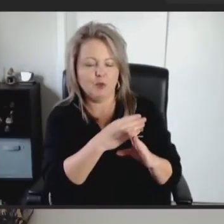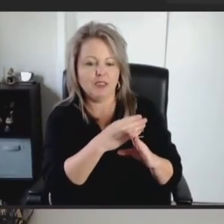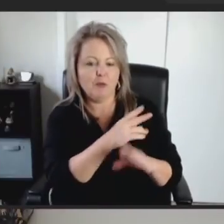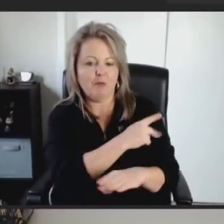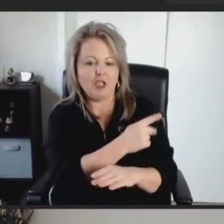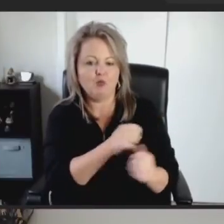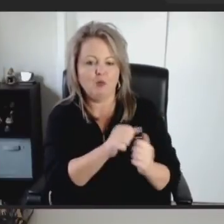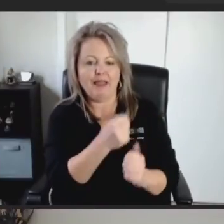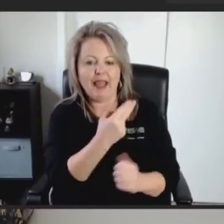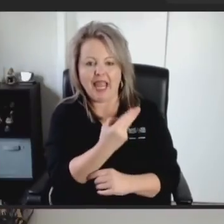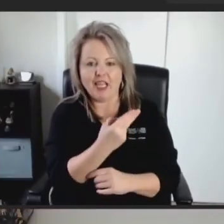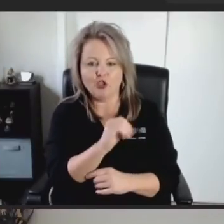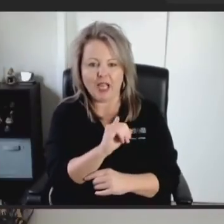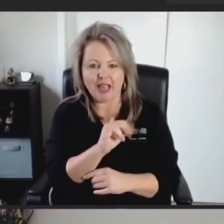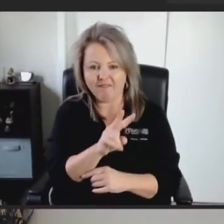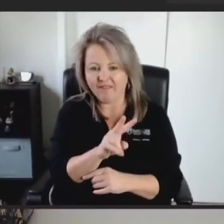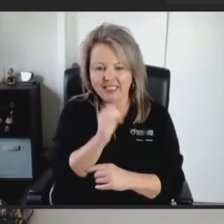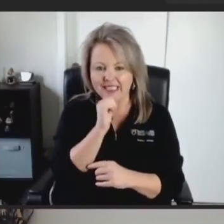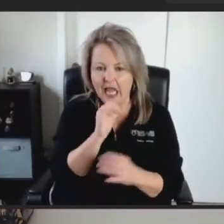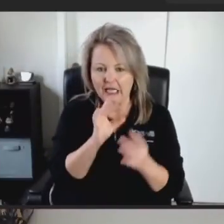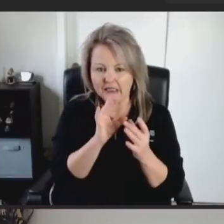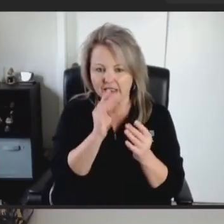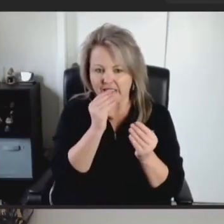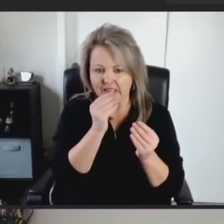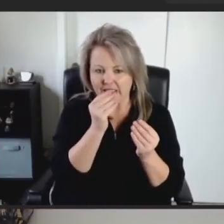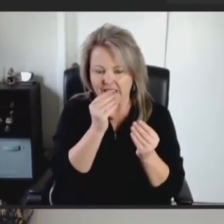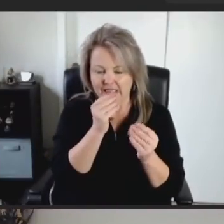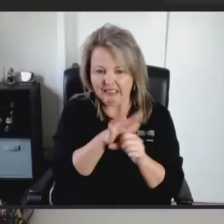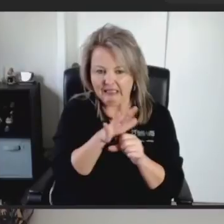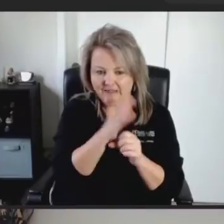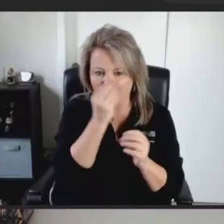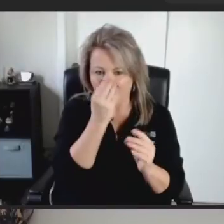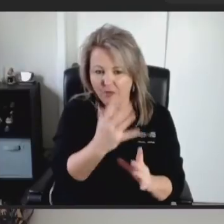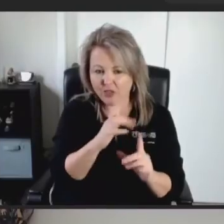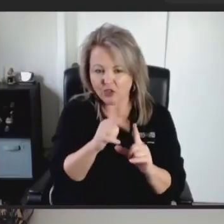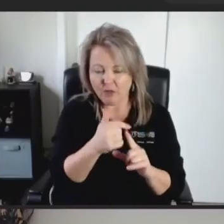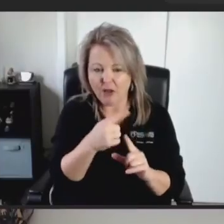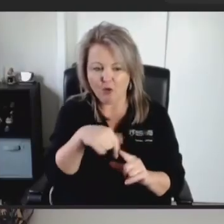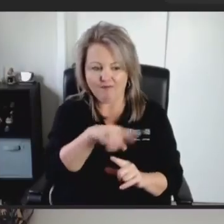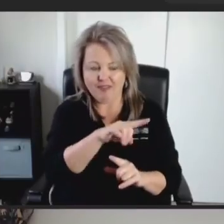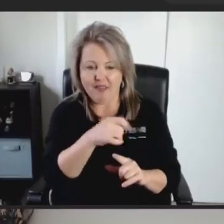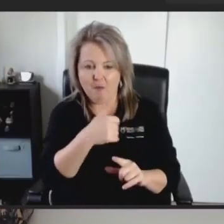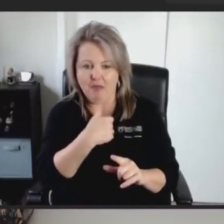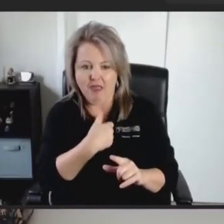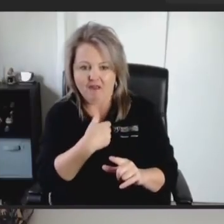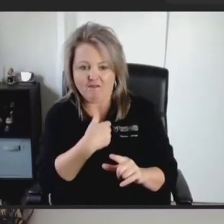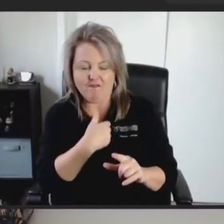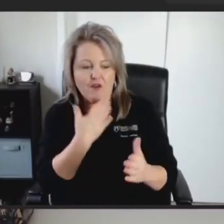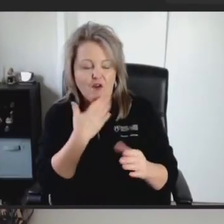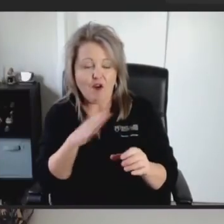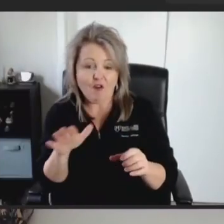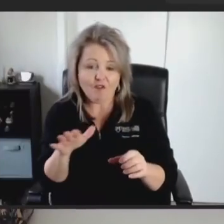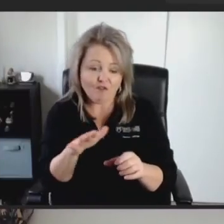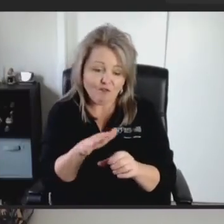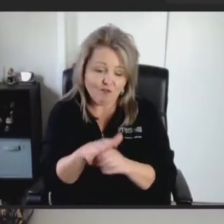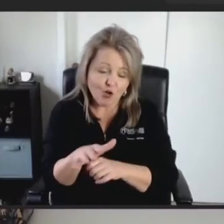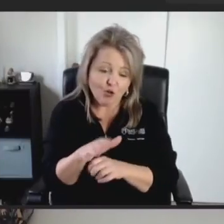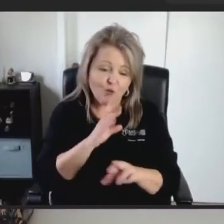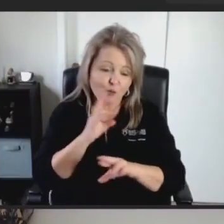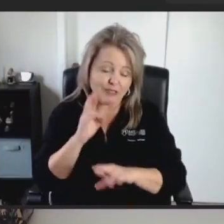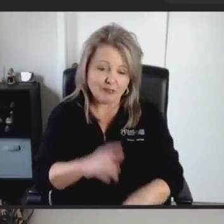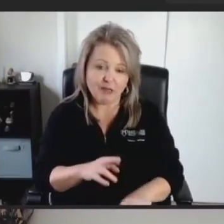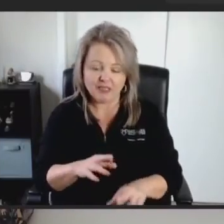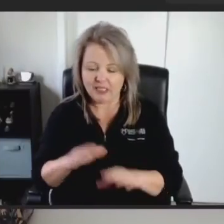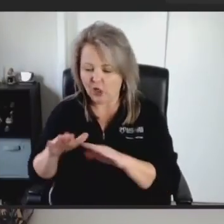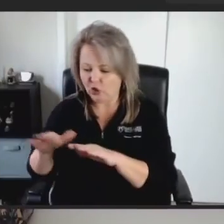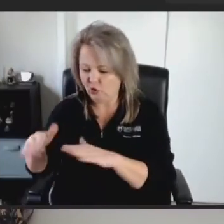enough information to comment on those who are immunocompromised and whether or not they have a full response. And then children under the age of